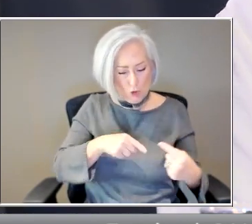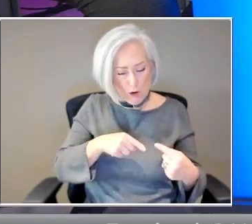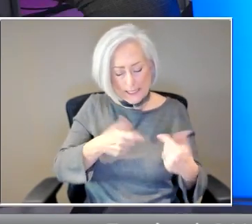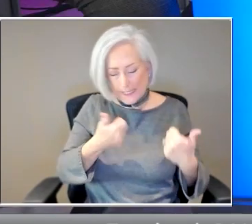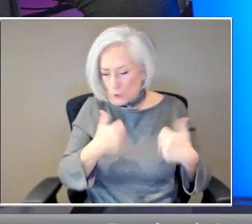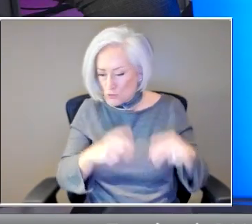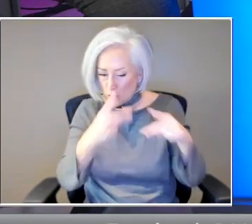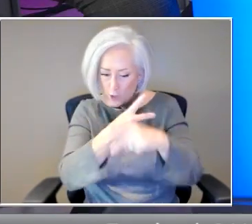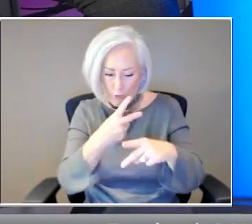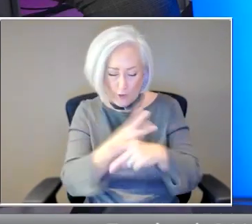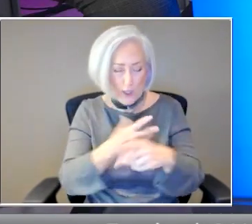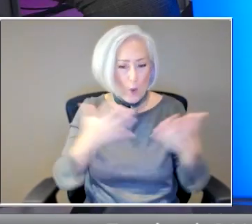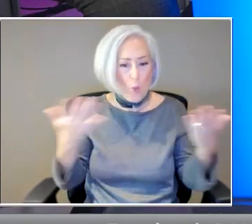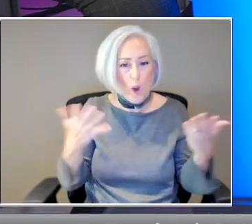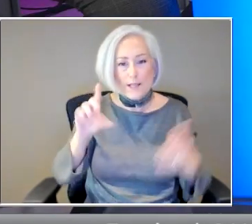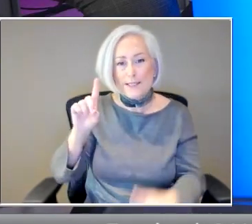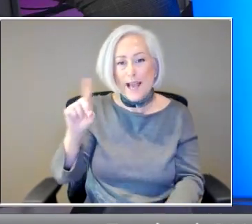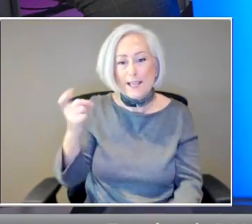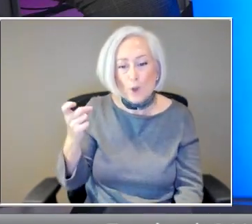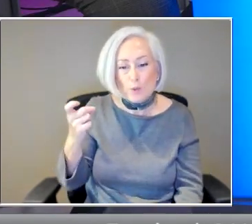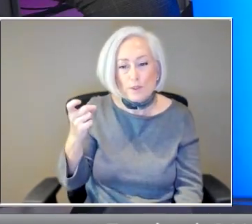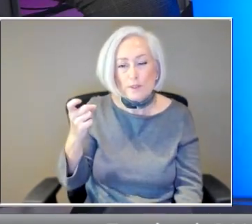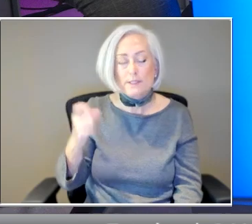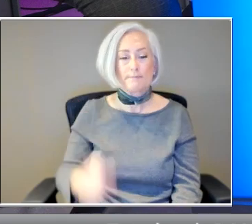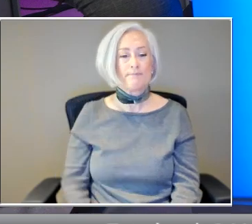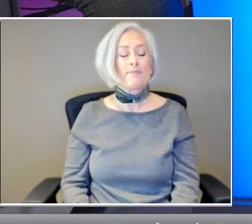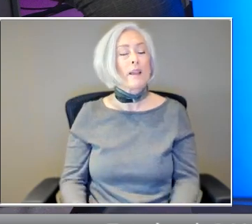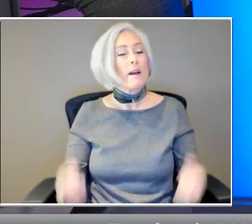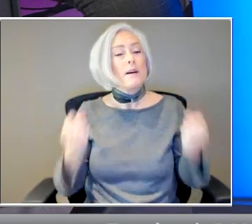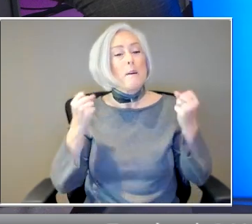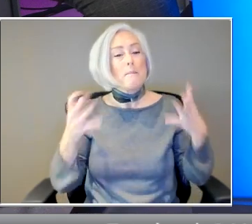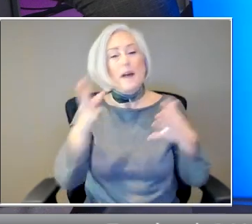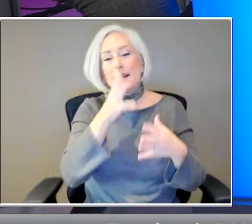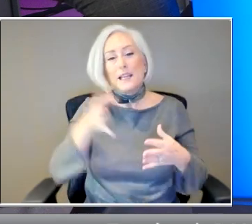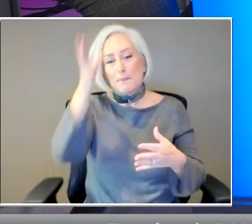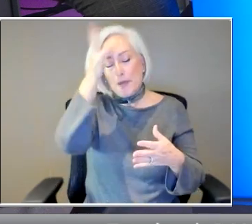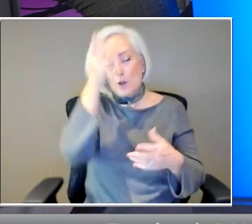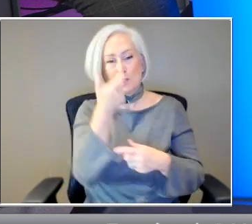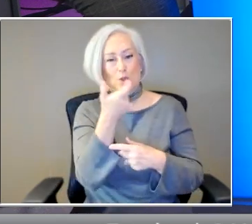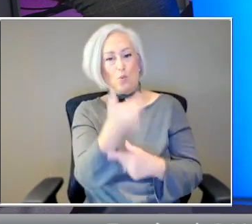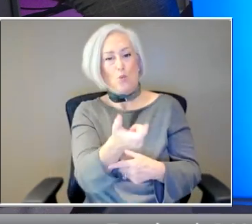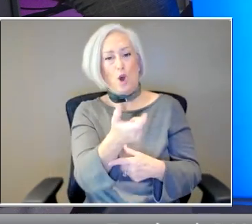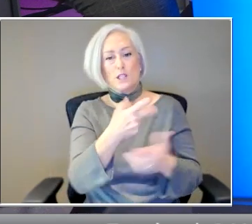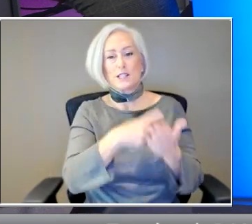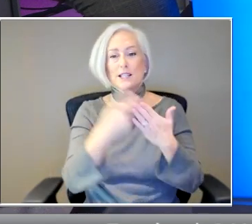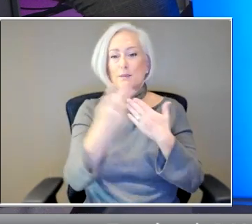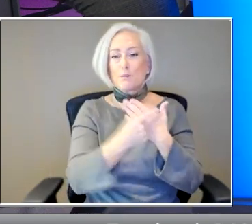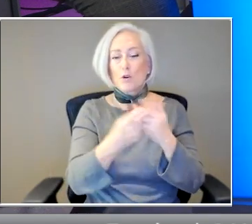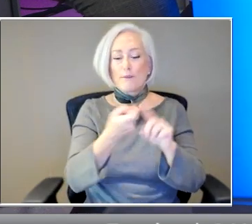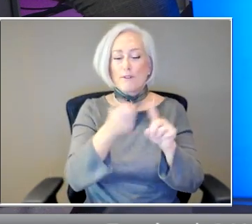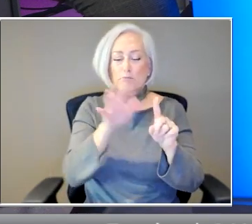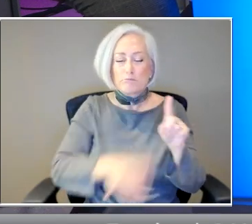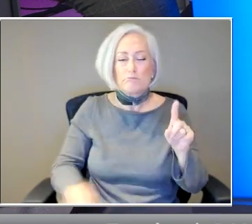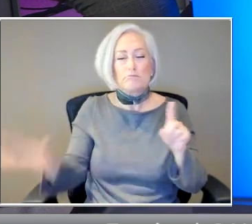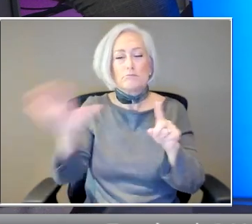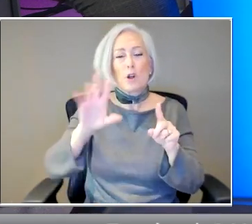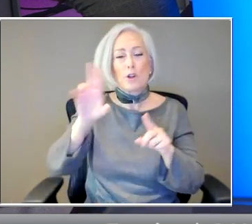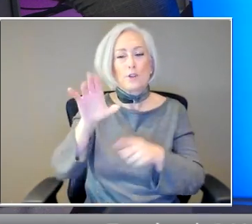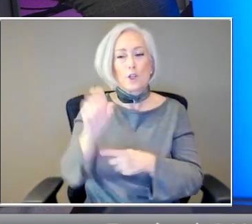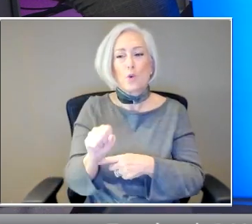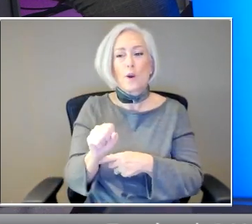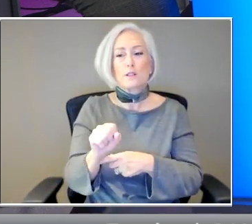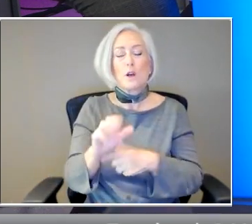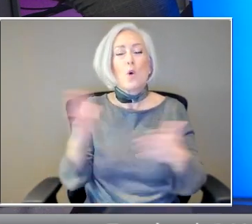are parents watching this program from all areas of the country and the state. So what happens, what symptoms do they look for